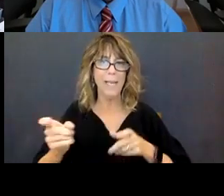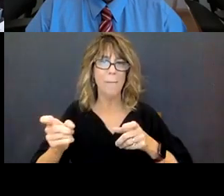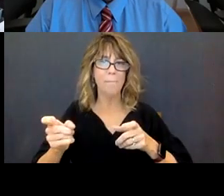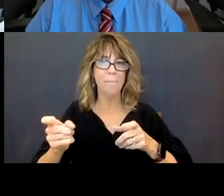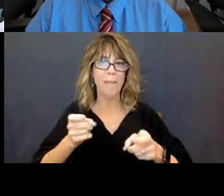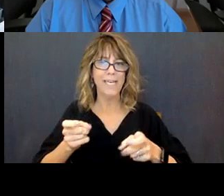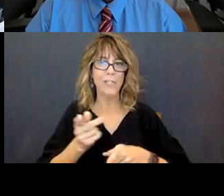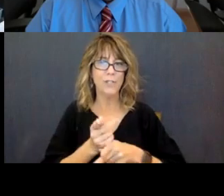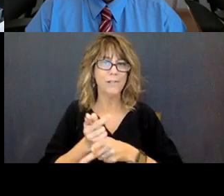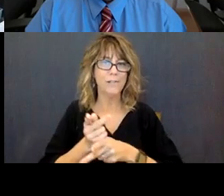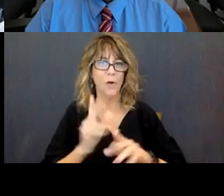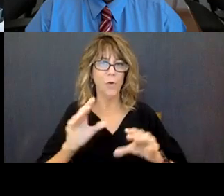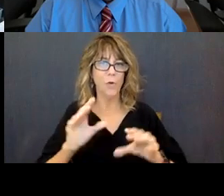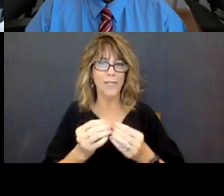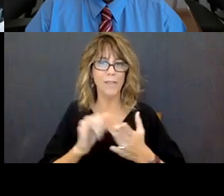I'm here